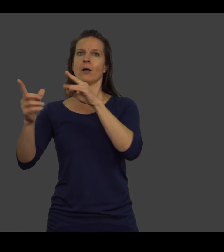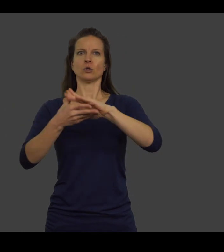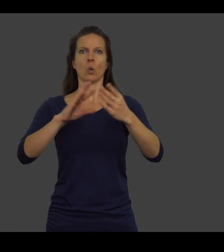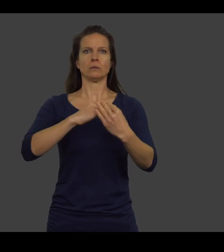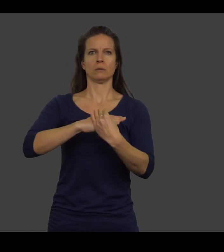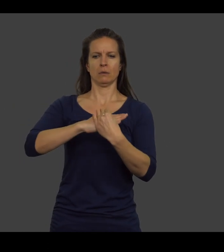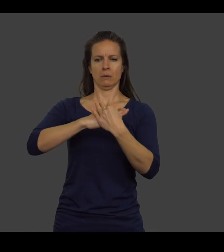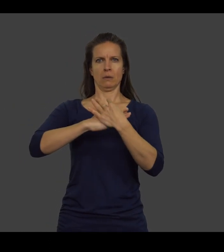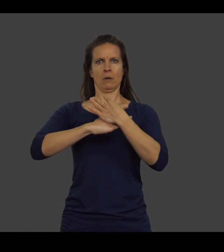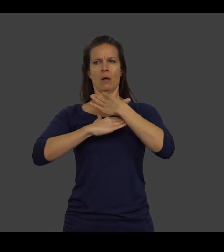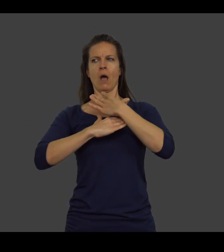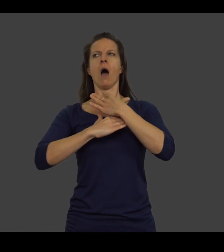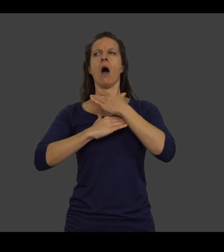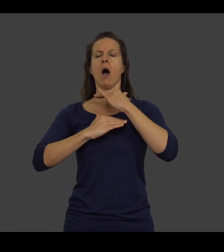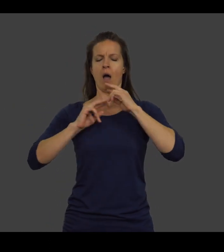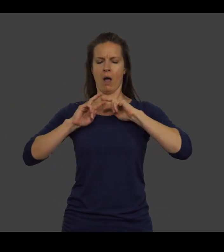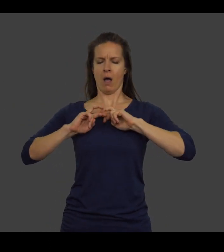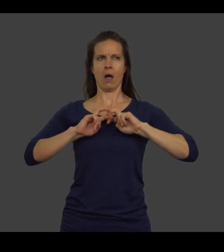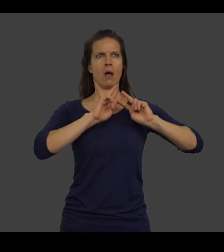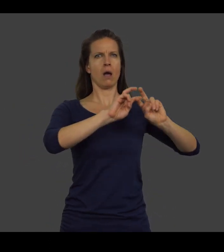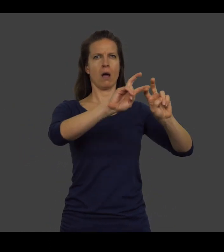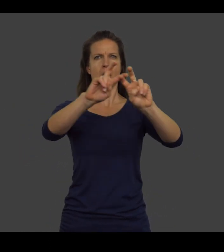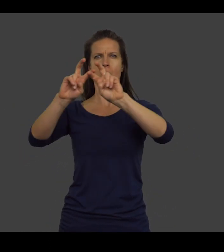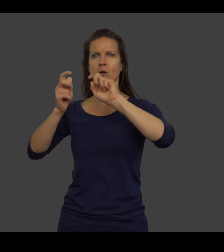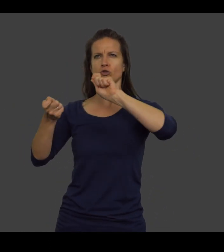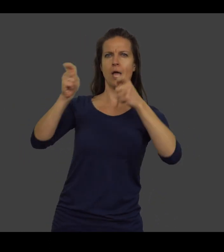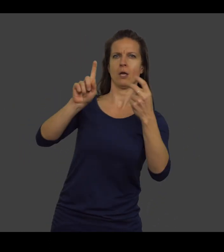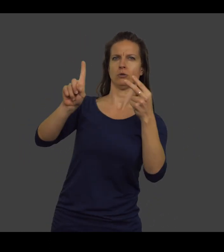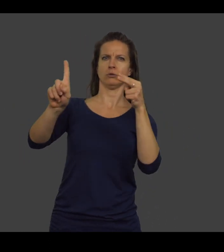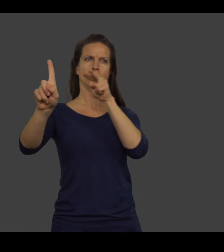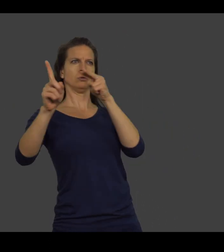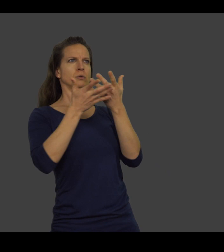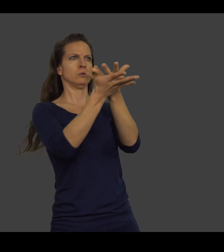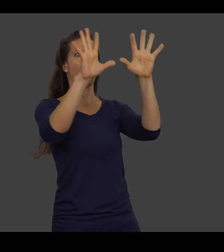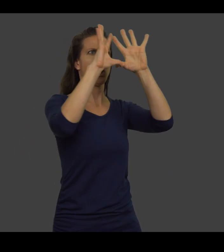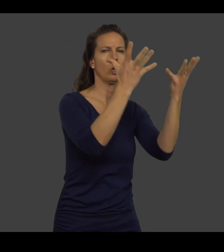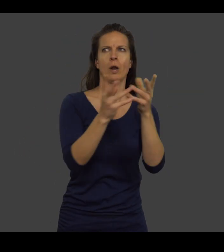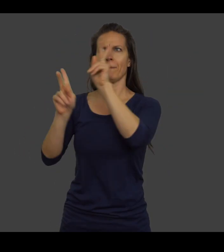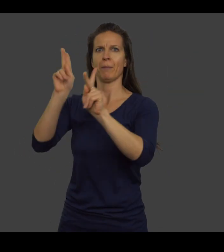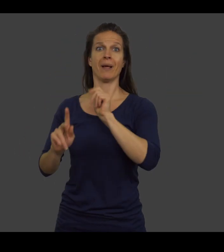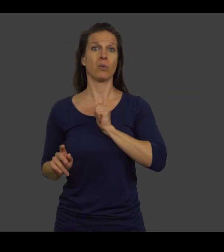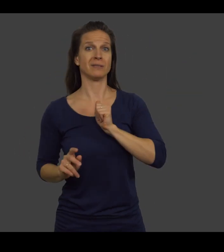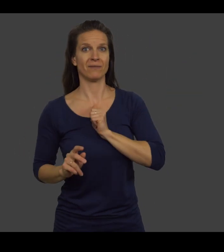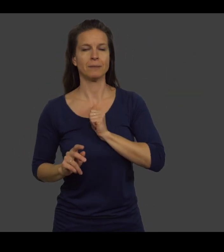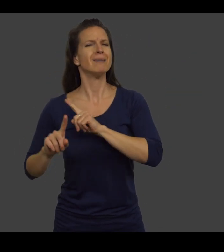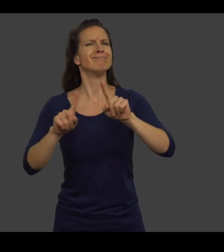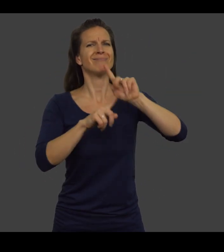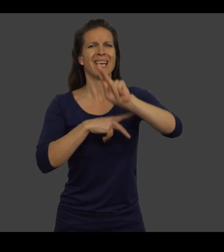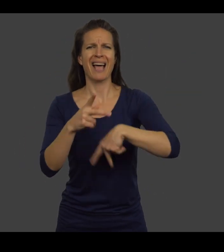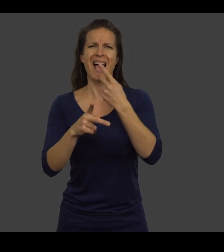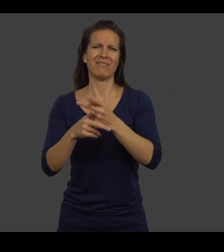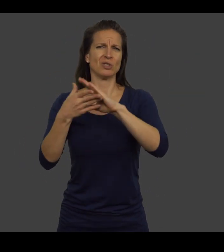other people and yourself. Now, there are different types of narrative in the Bible. Yeah, there's historical narrative, but also narrative